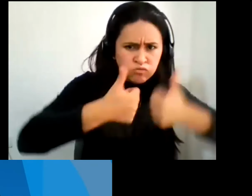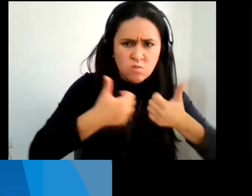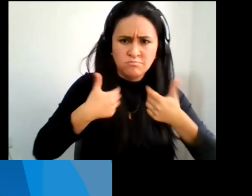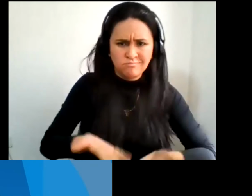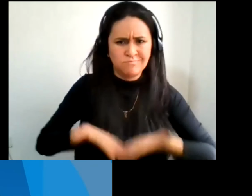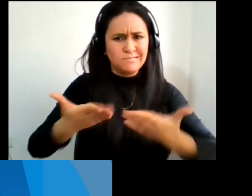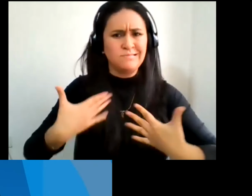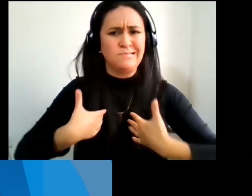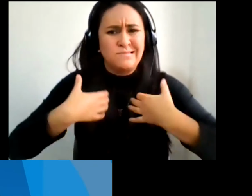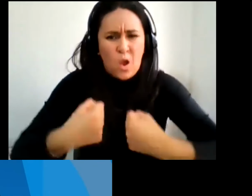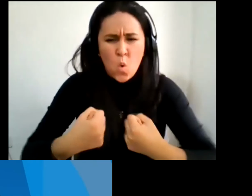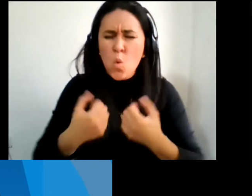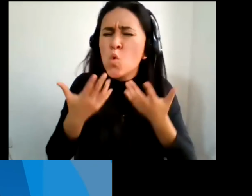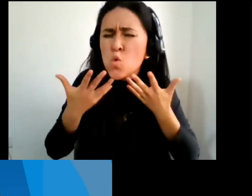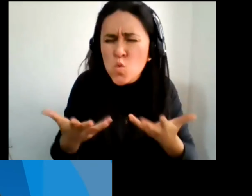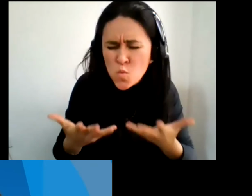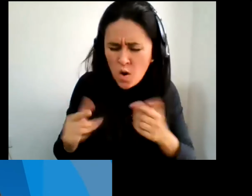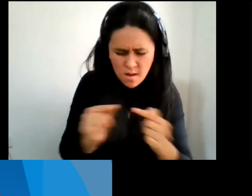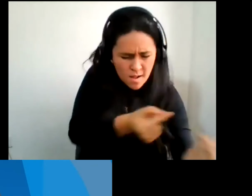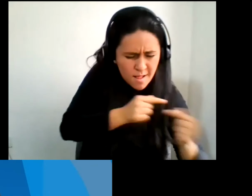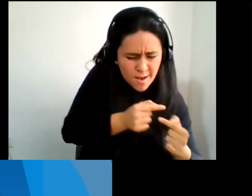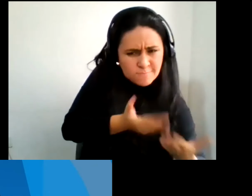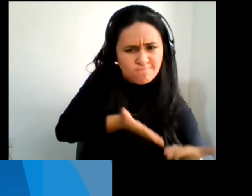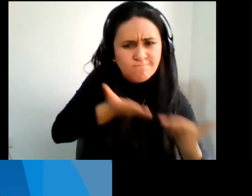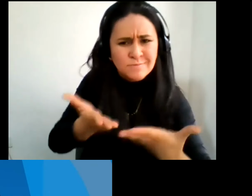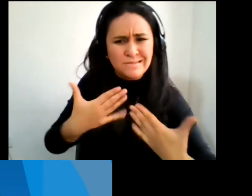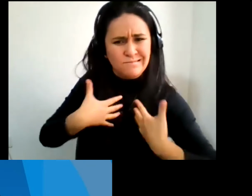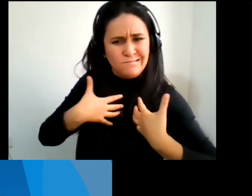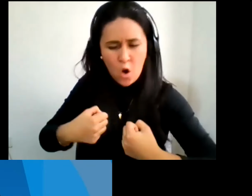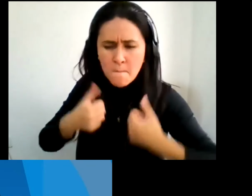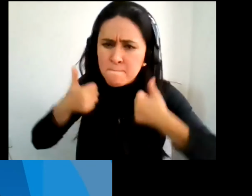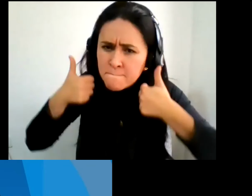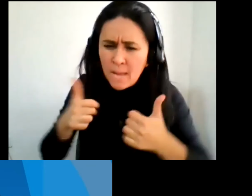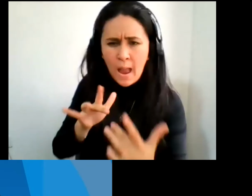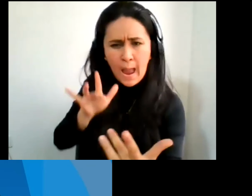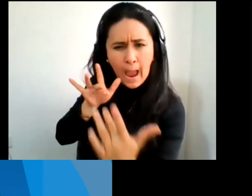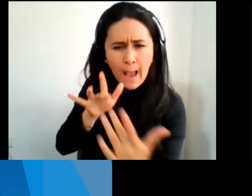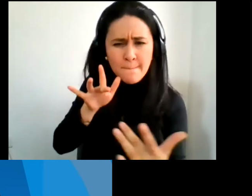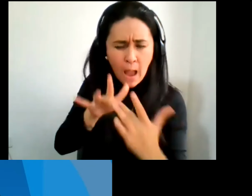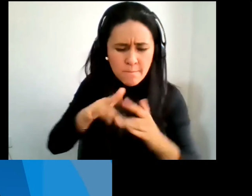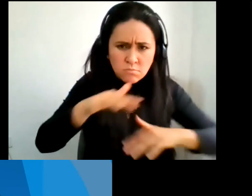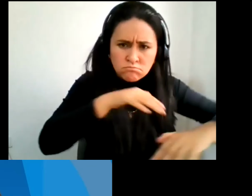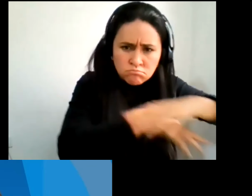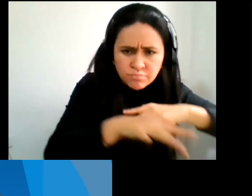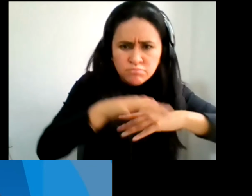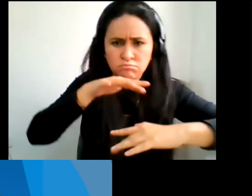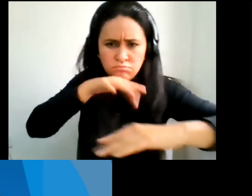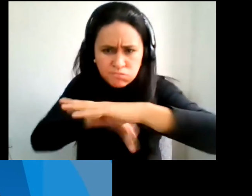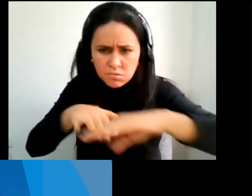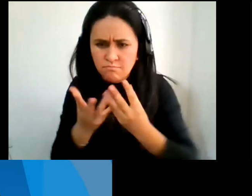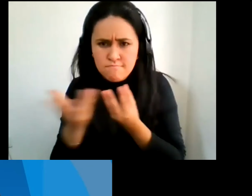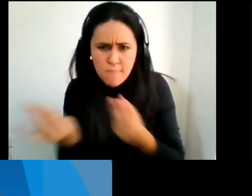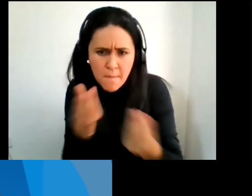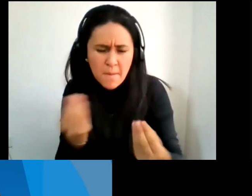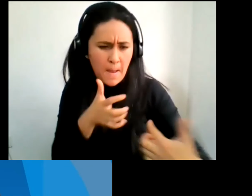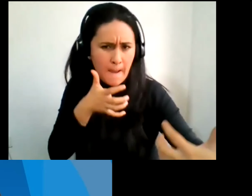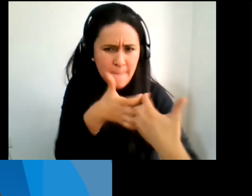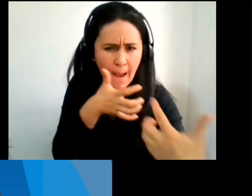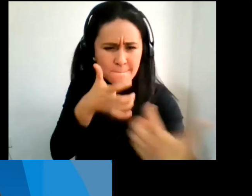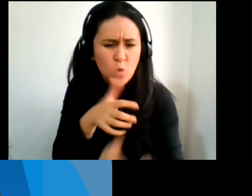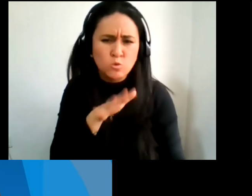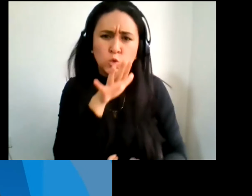to guarantee that the public health interventions deal in all contexts and in all